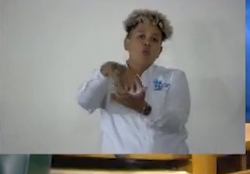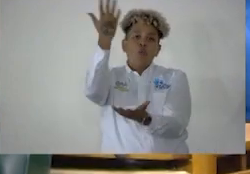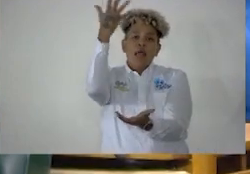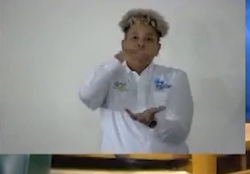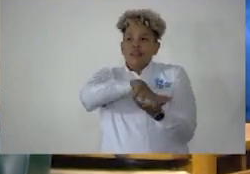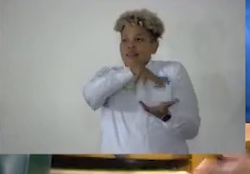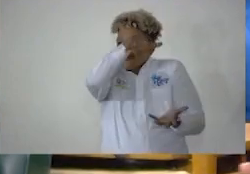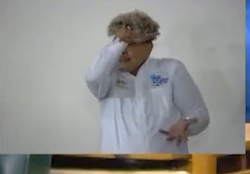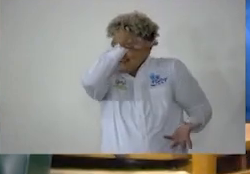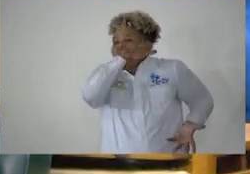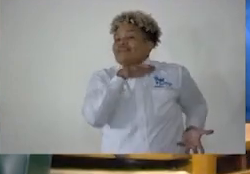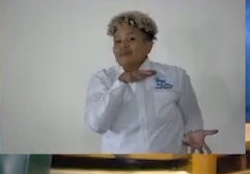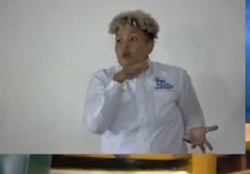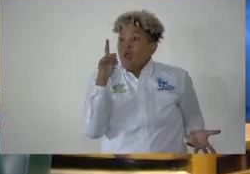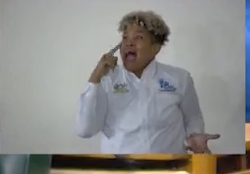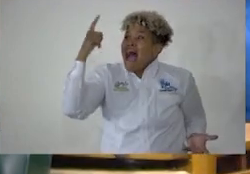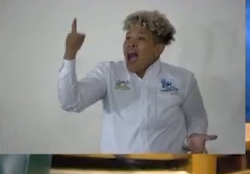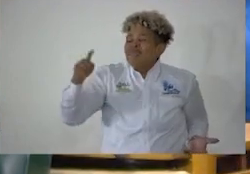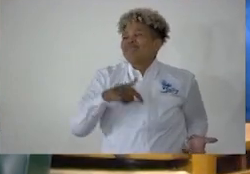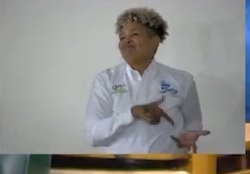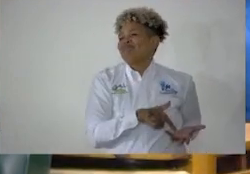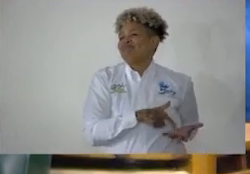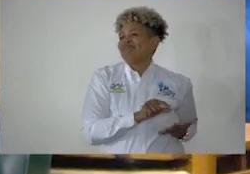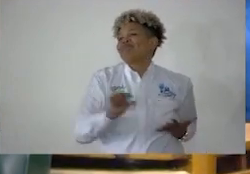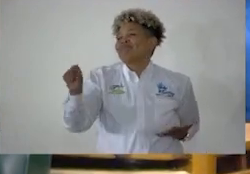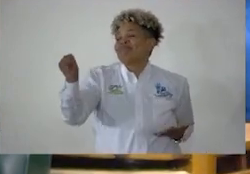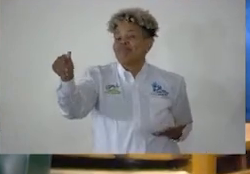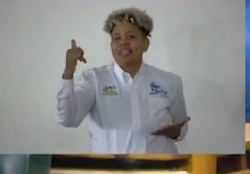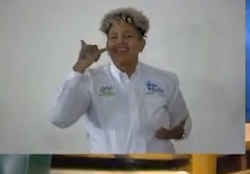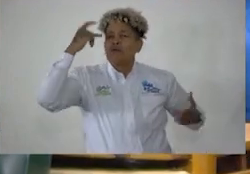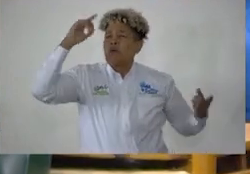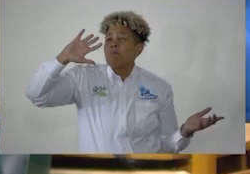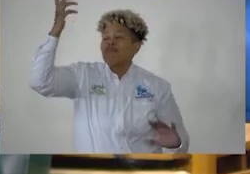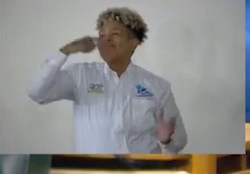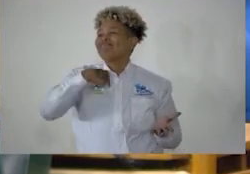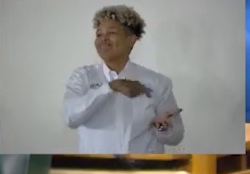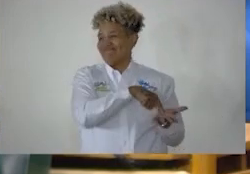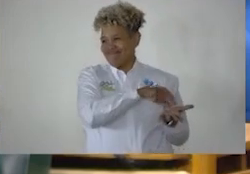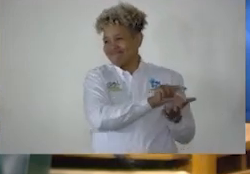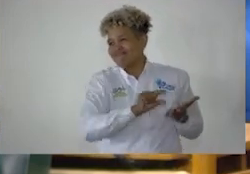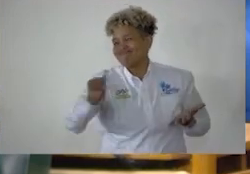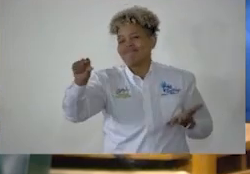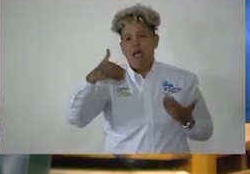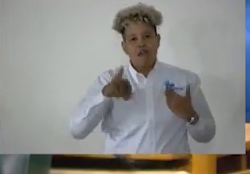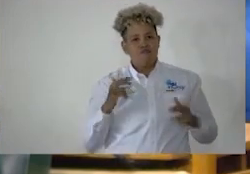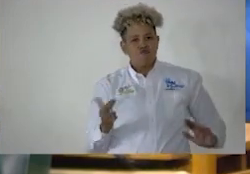Where we have buffers put away for rainy days, like natural disasters and so on. And